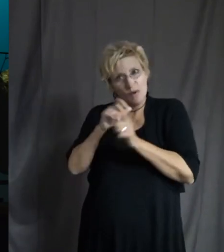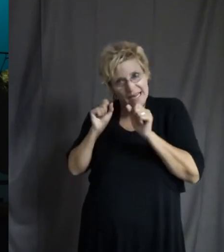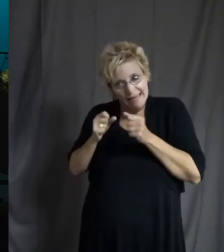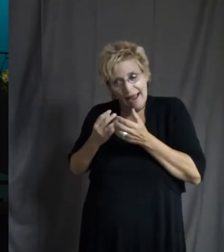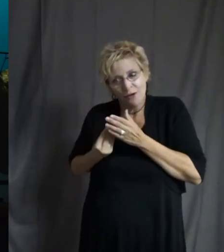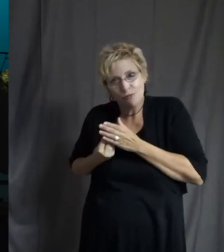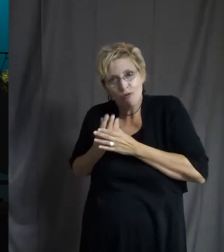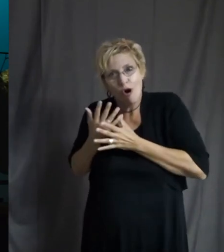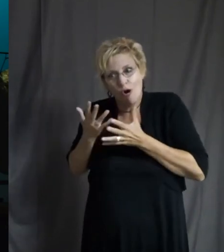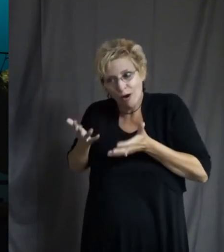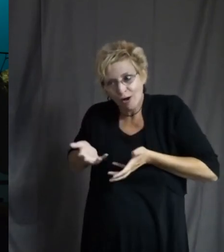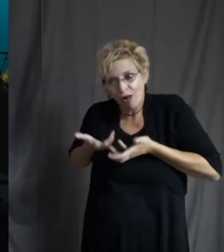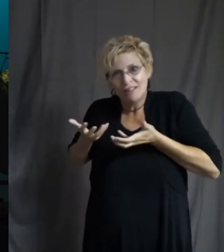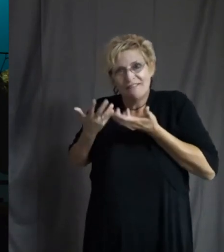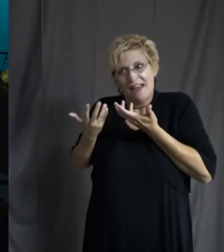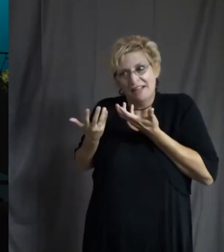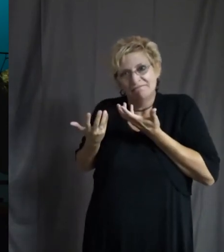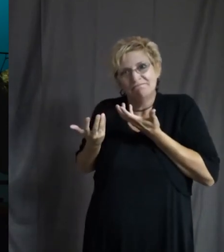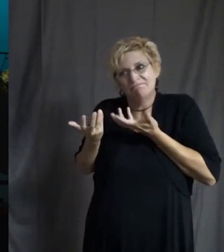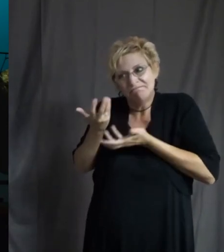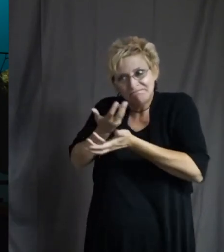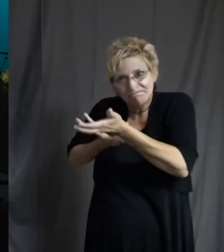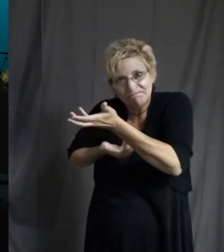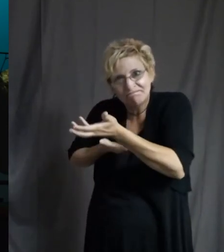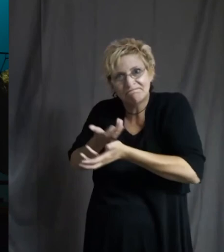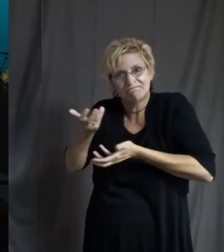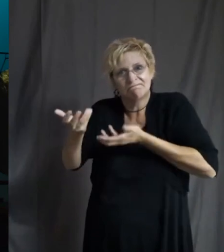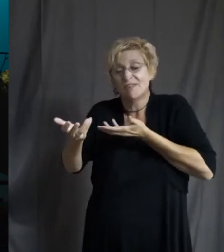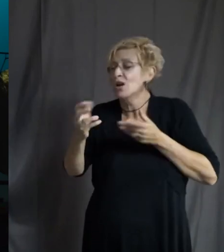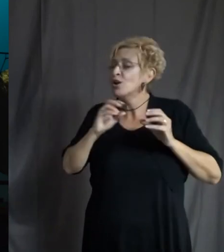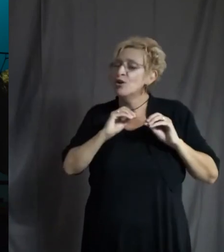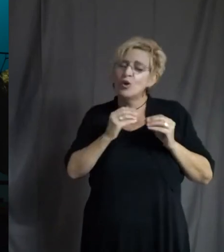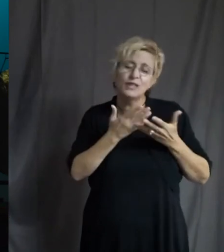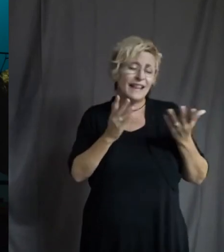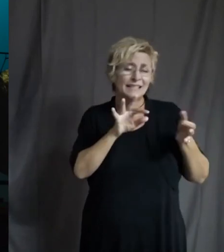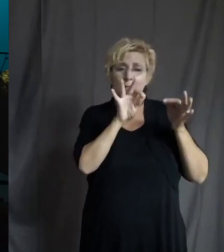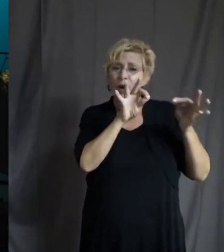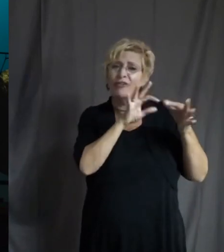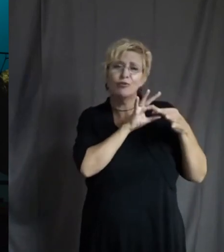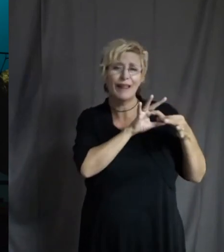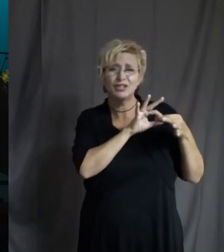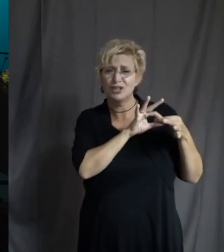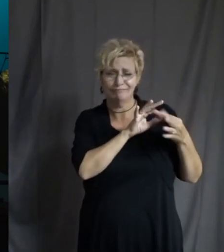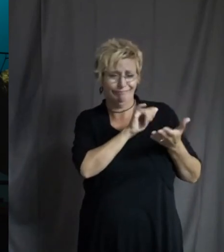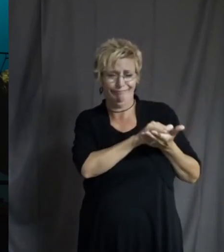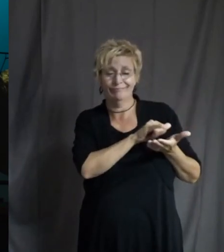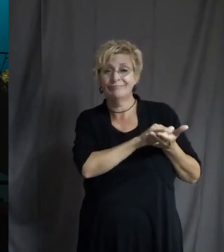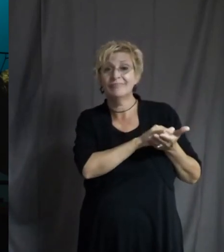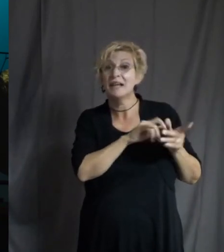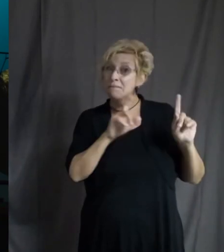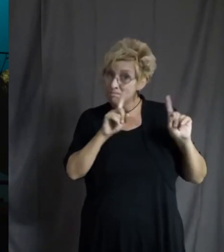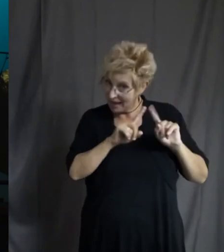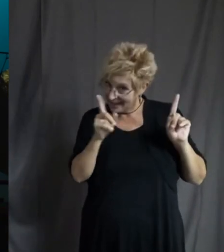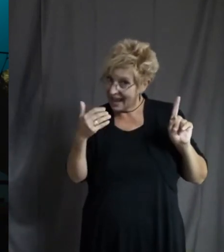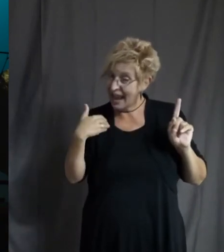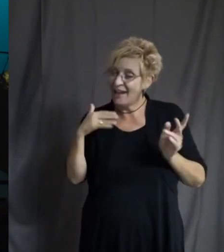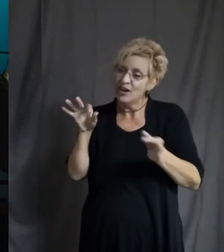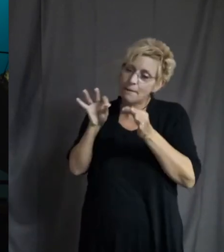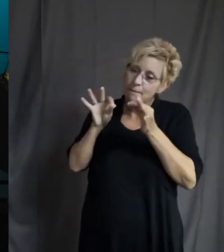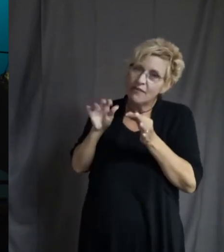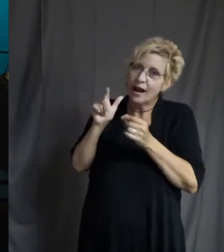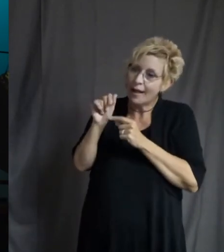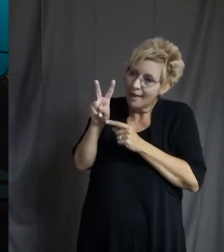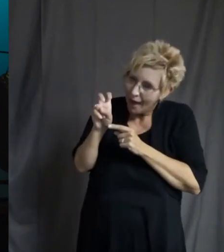a perfect love that we can cultivate towards our partner. There's no such thing as a perfect